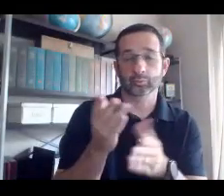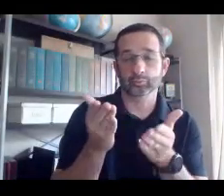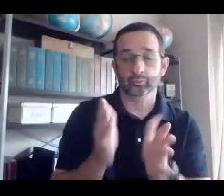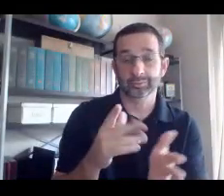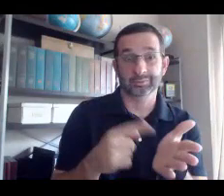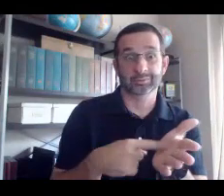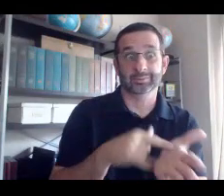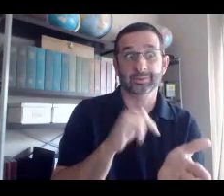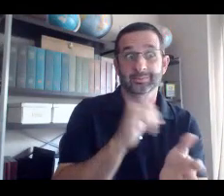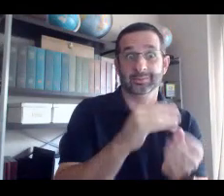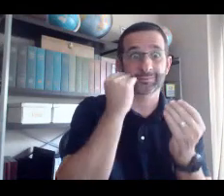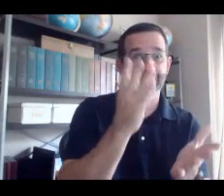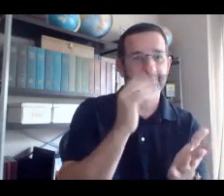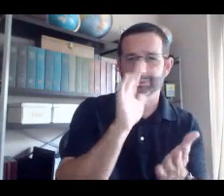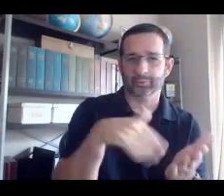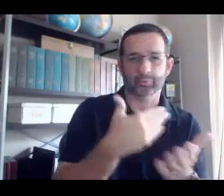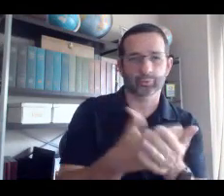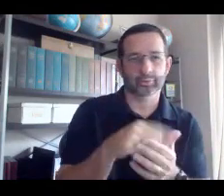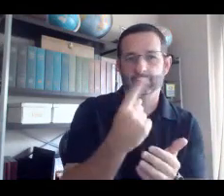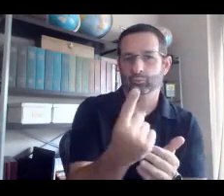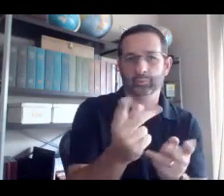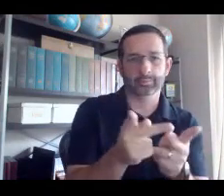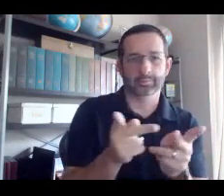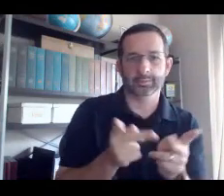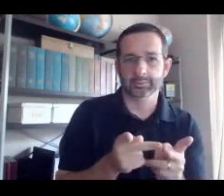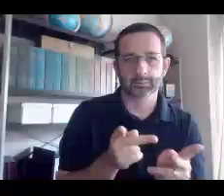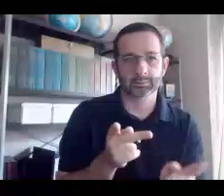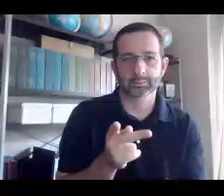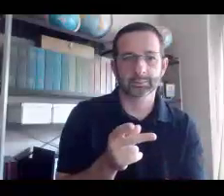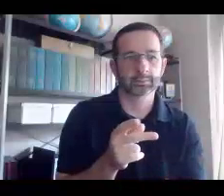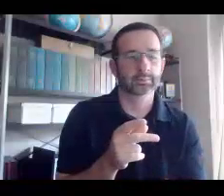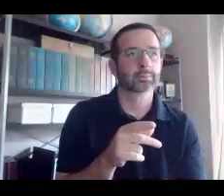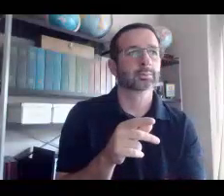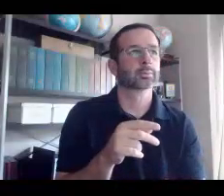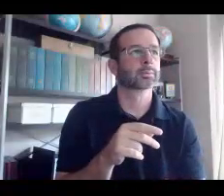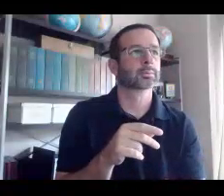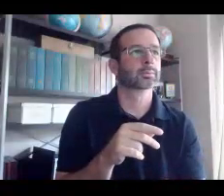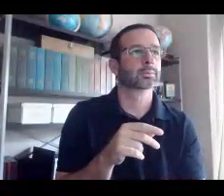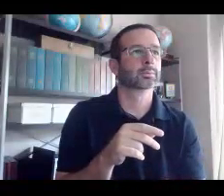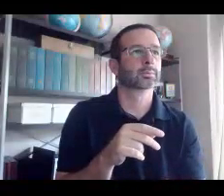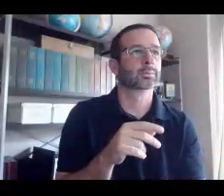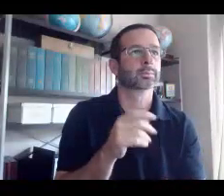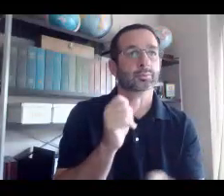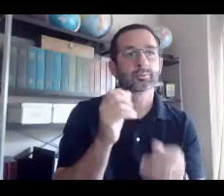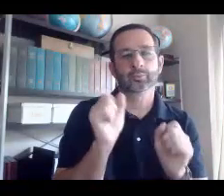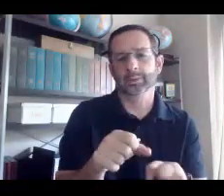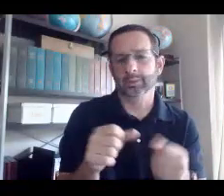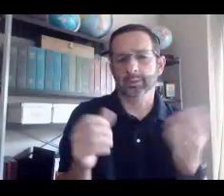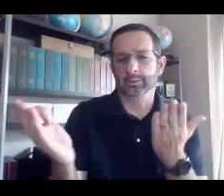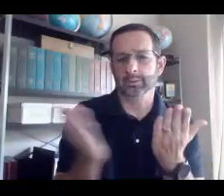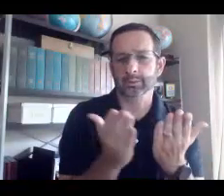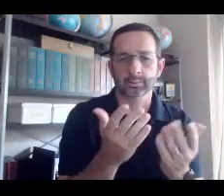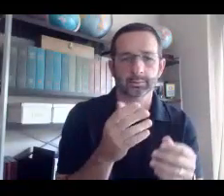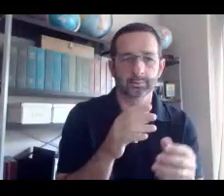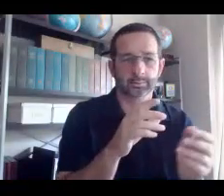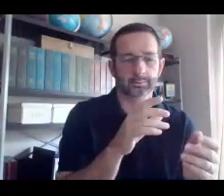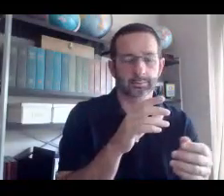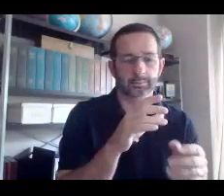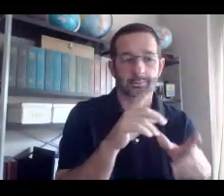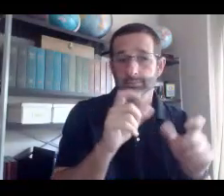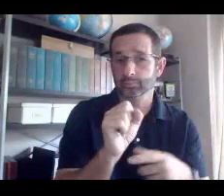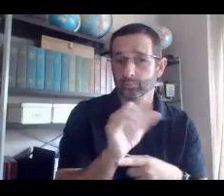to be required. With some loan servicers, the information may not be all on one page or all on the same